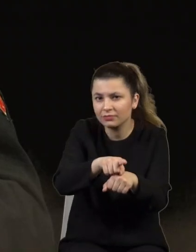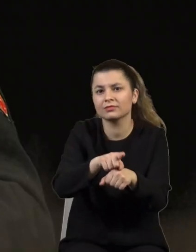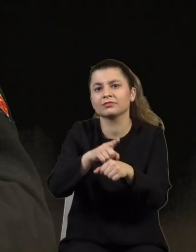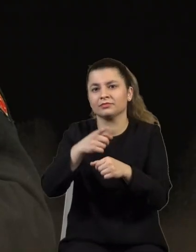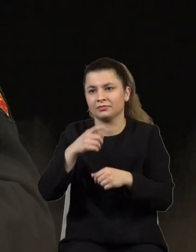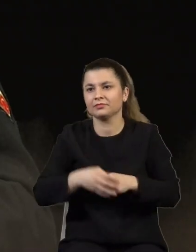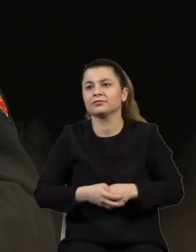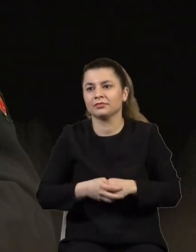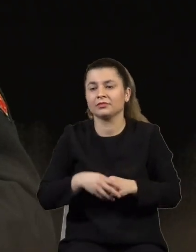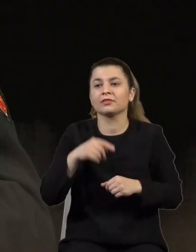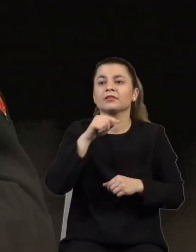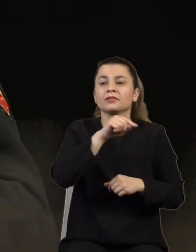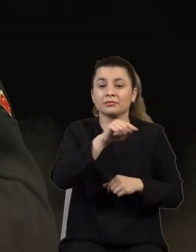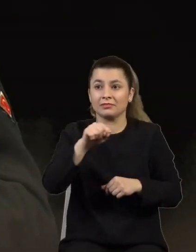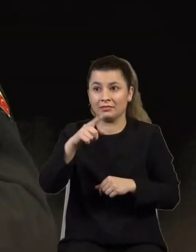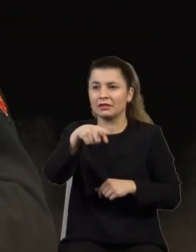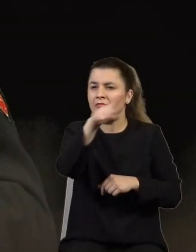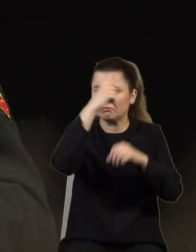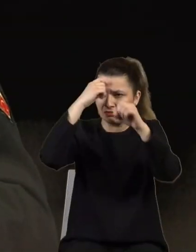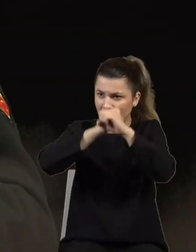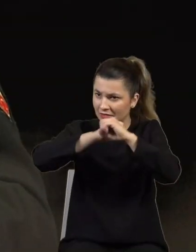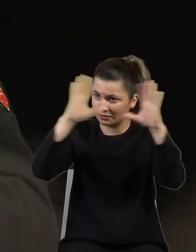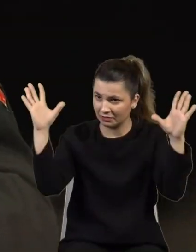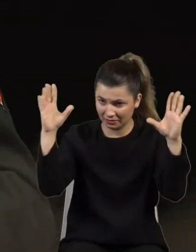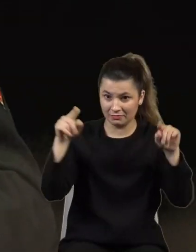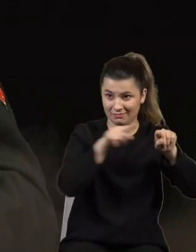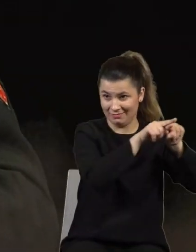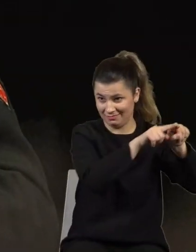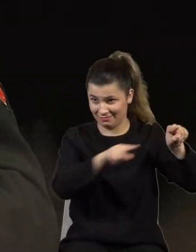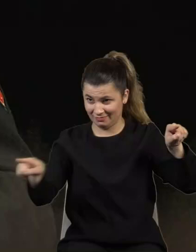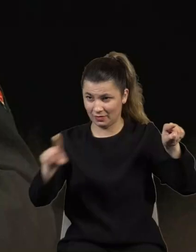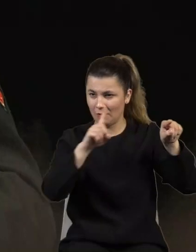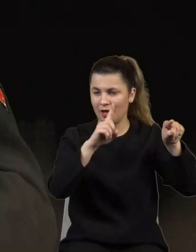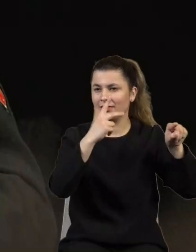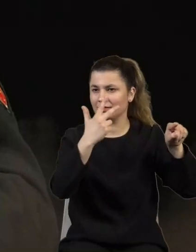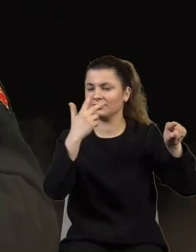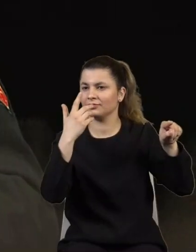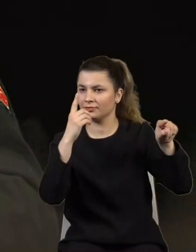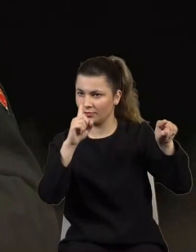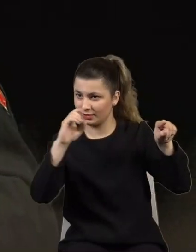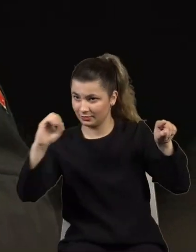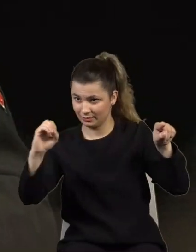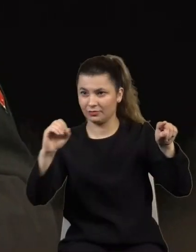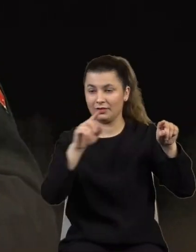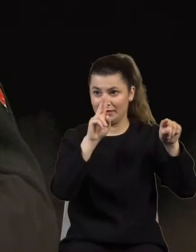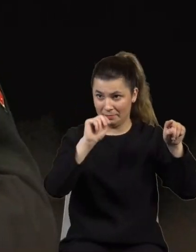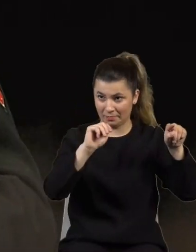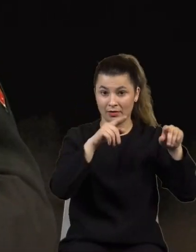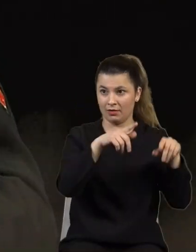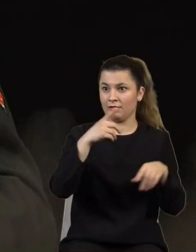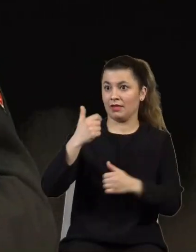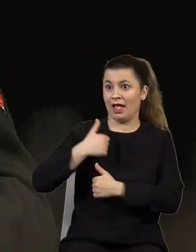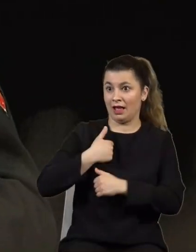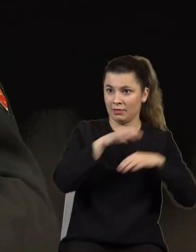to another on a continuous way, enormous impact. Now, if we can tackle those three barriers